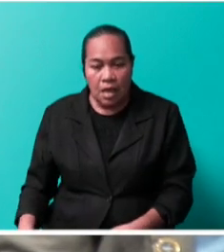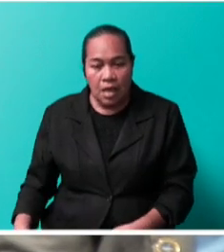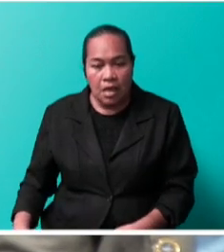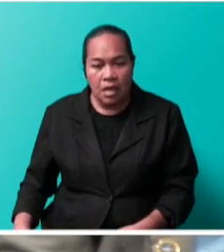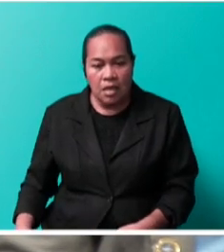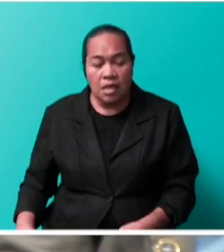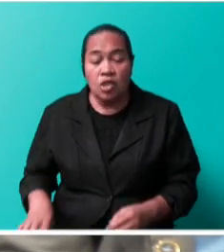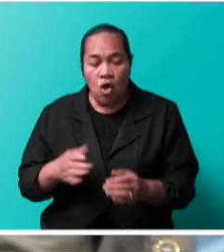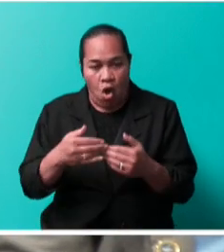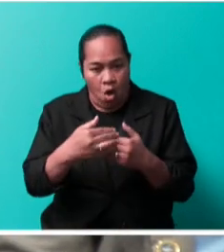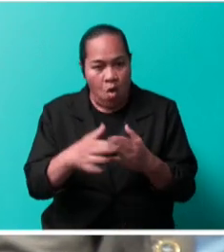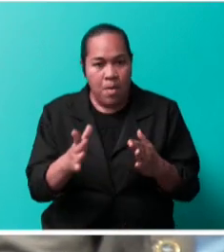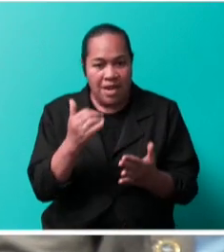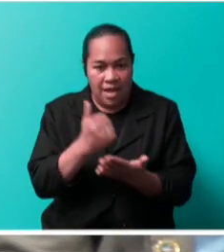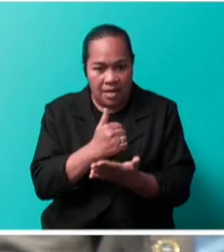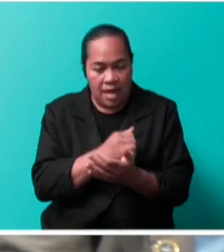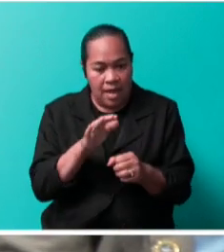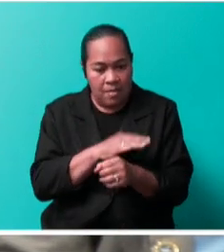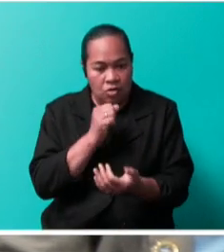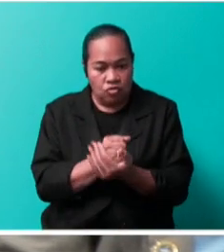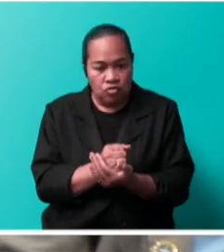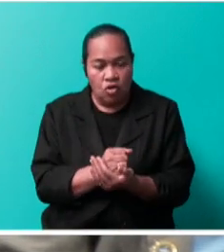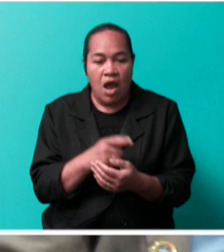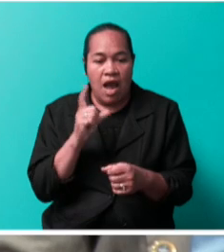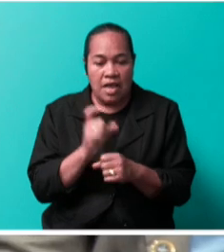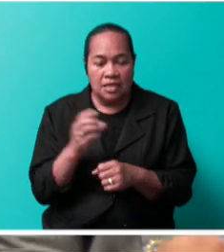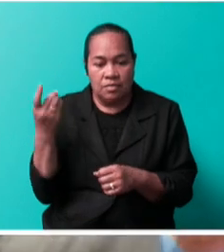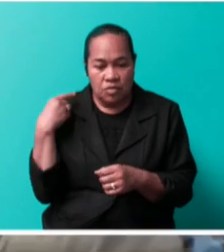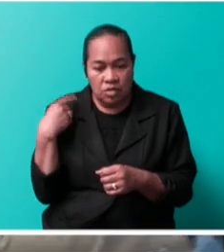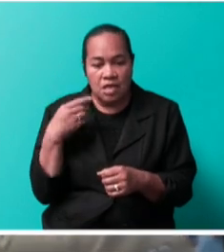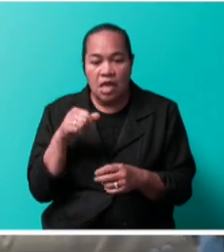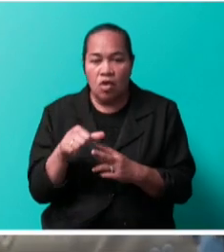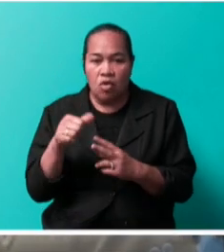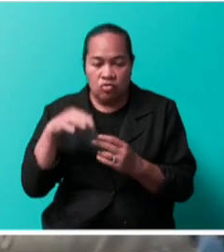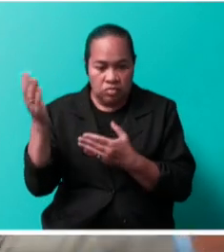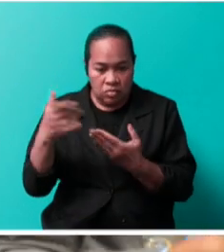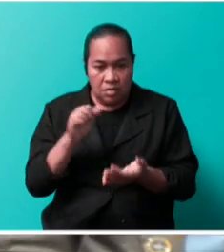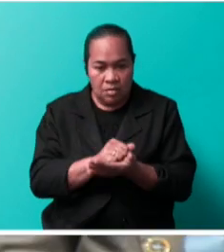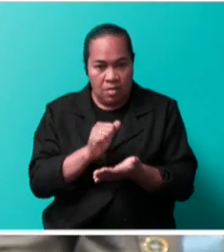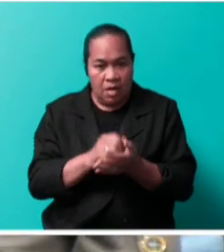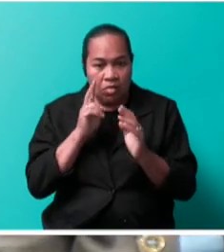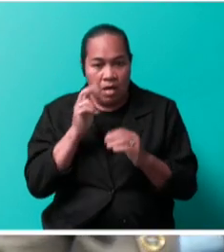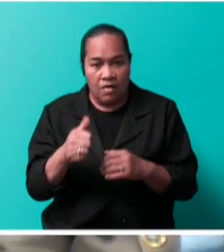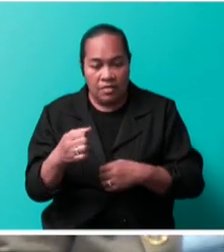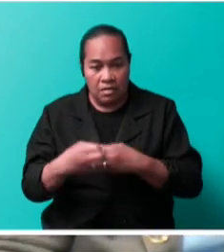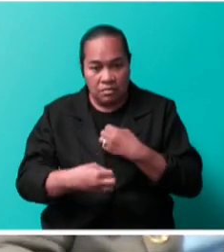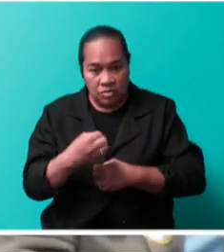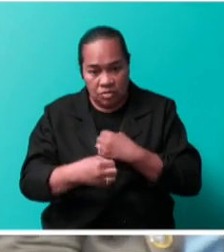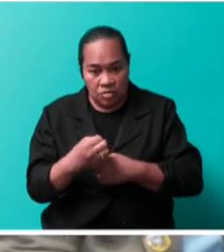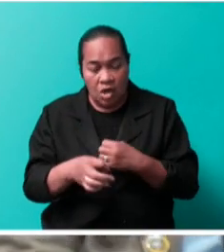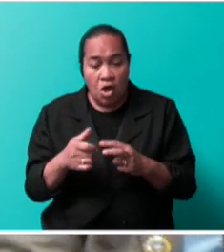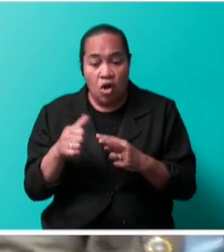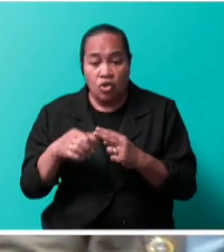account, ensuring customs duty and tax exemptions for the imported equipment, and facilitating customs clearance and